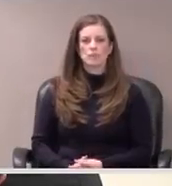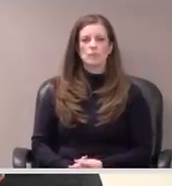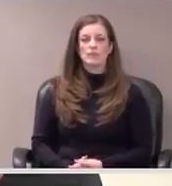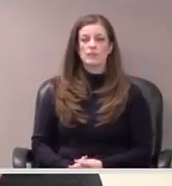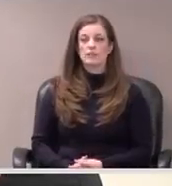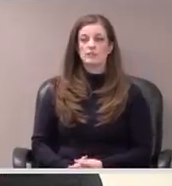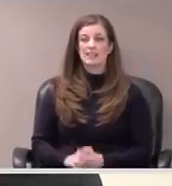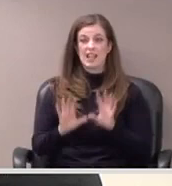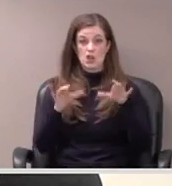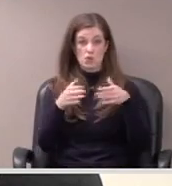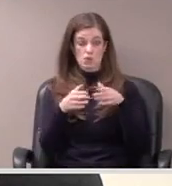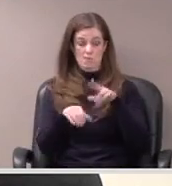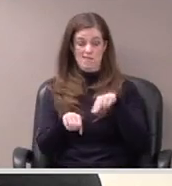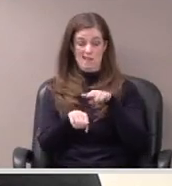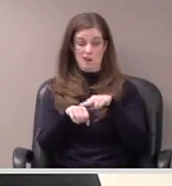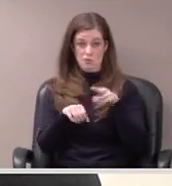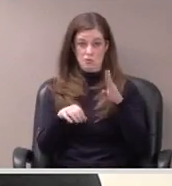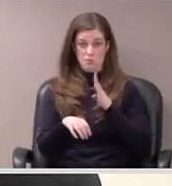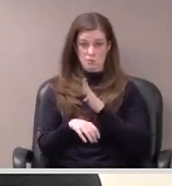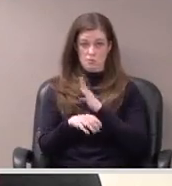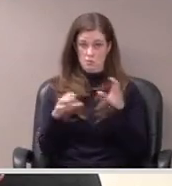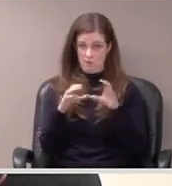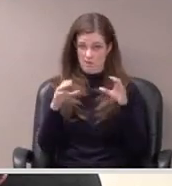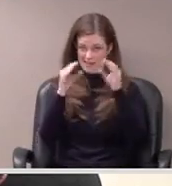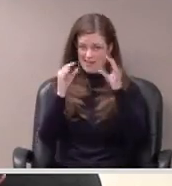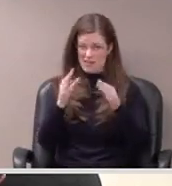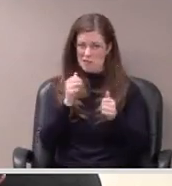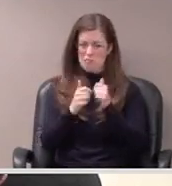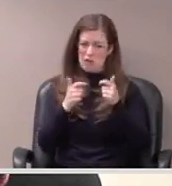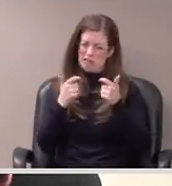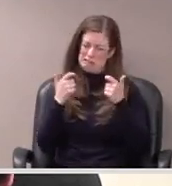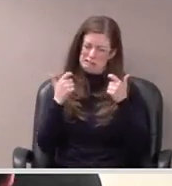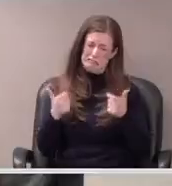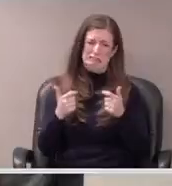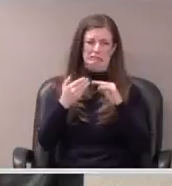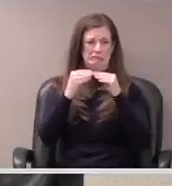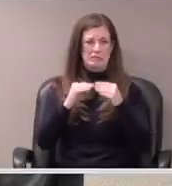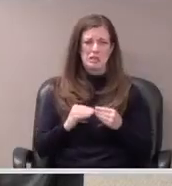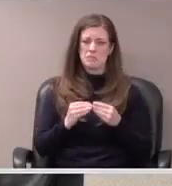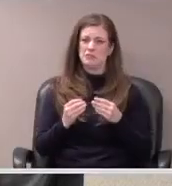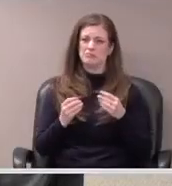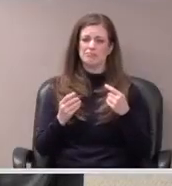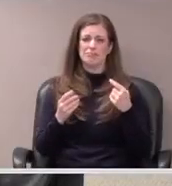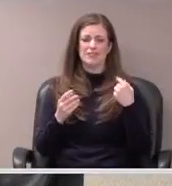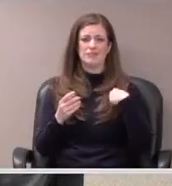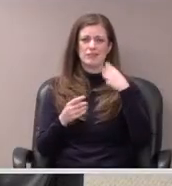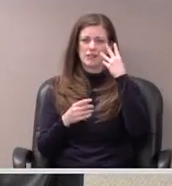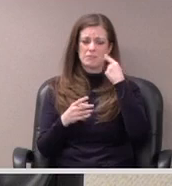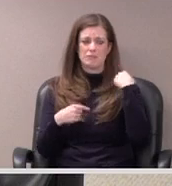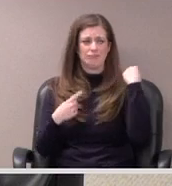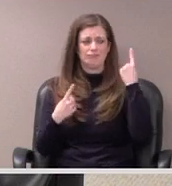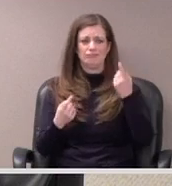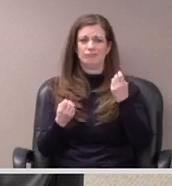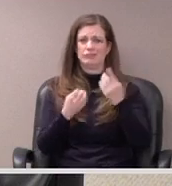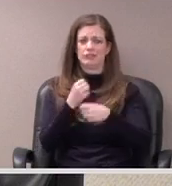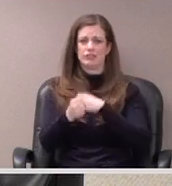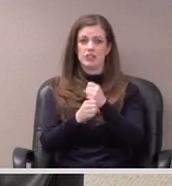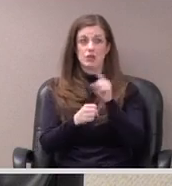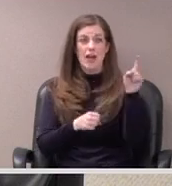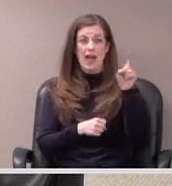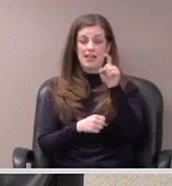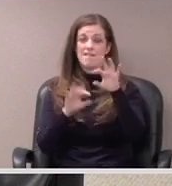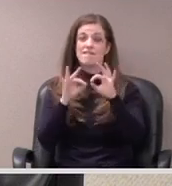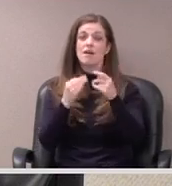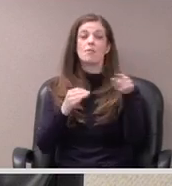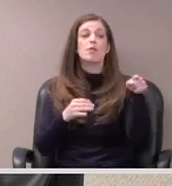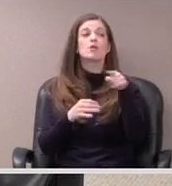This group of National Board Certified Teachers is the largest group that we have had in several years. I would like to ask the families of these